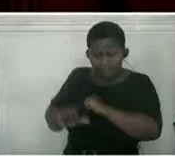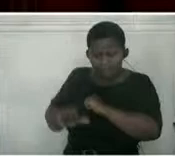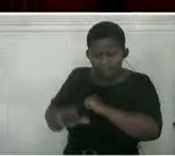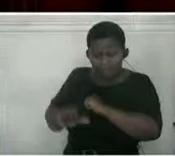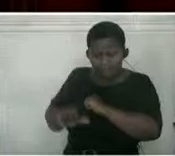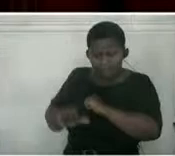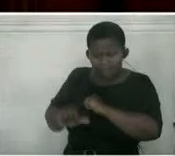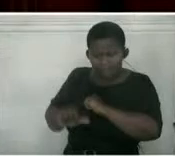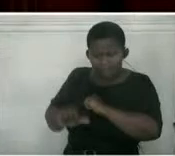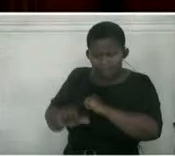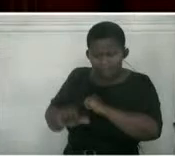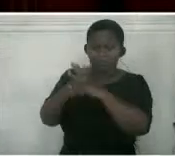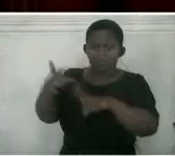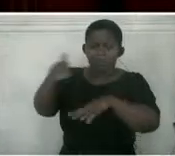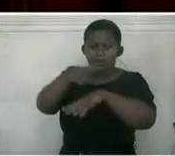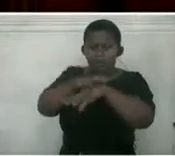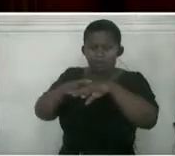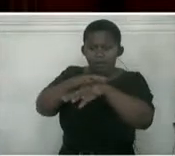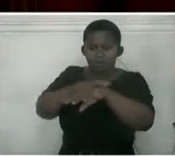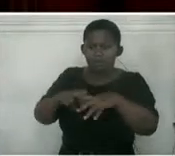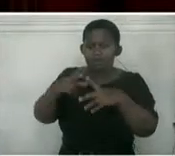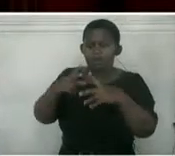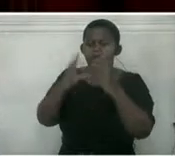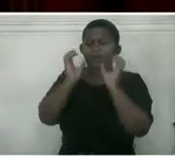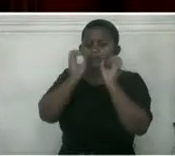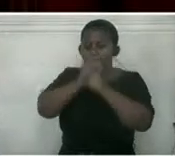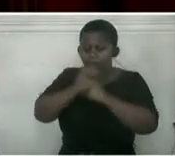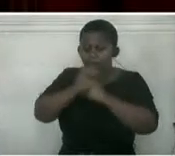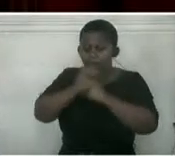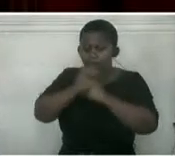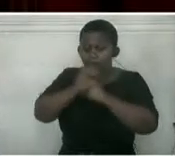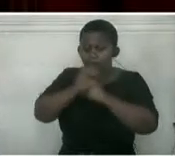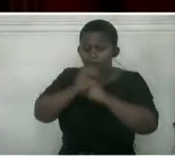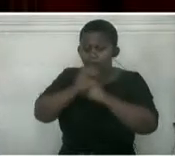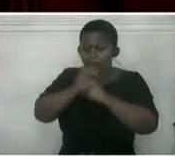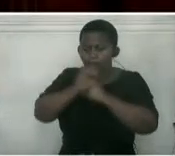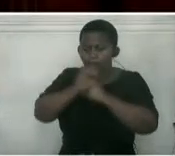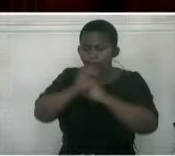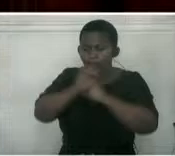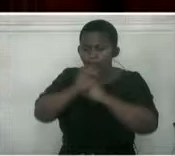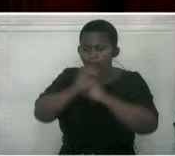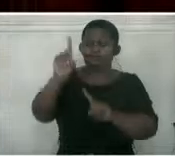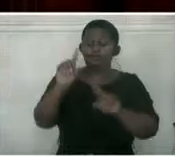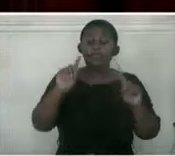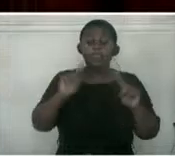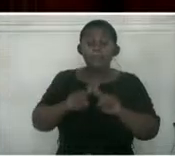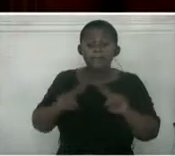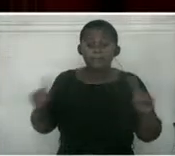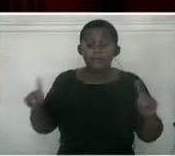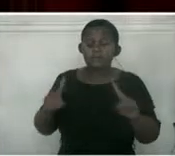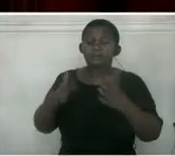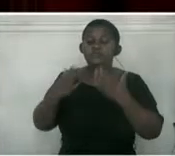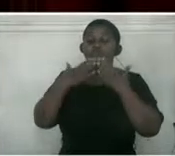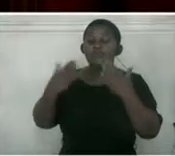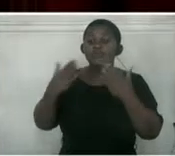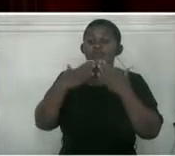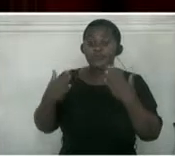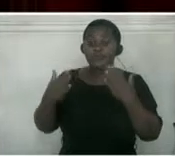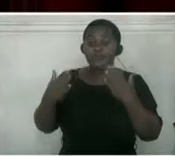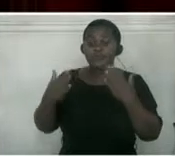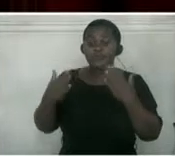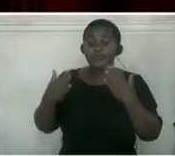united, non-racial, non-sexist, just and prosperous. But also to thank them for